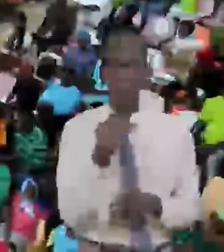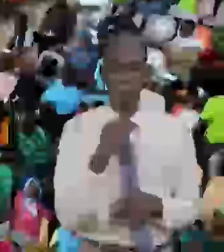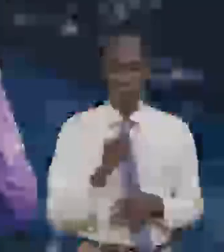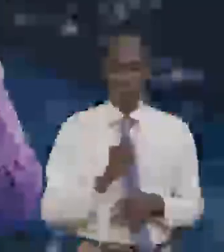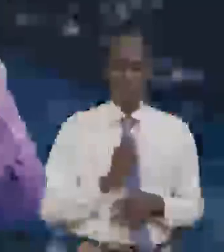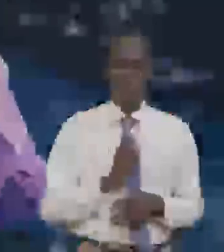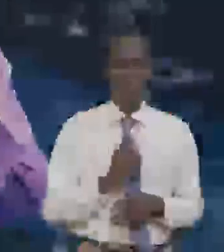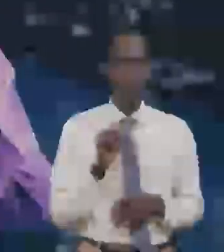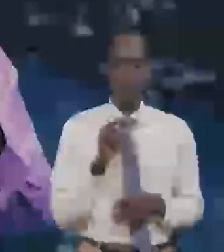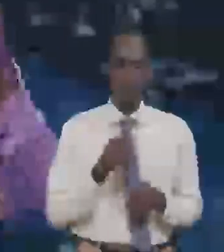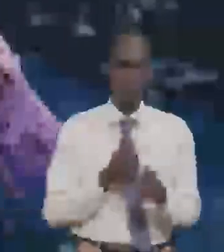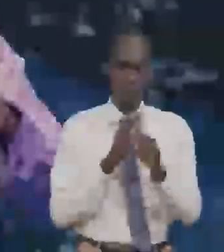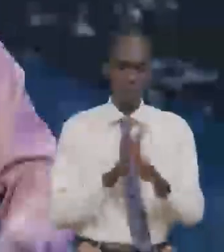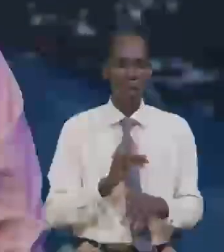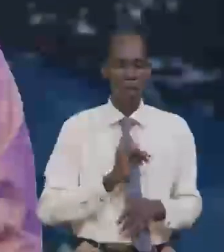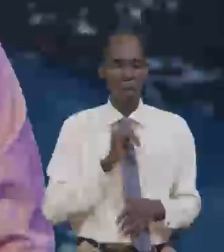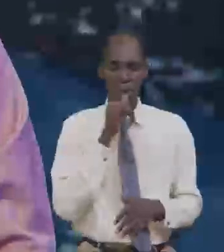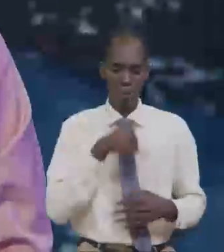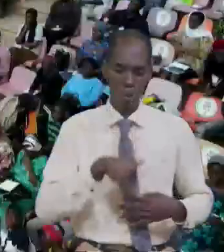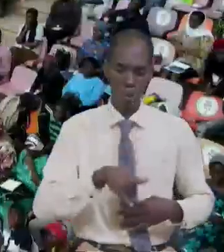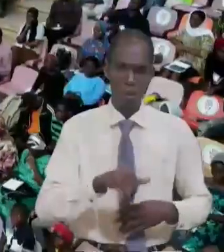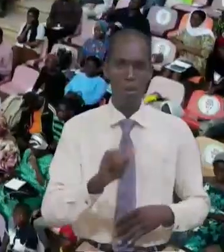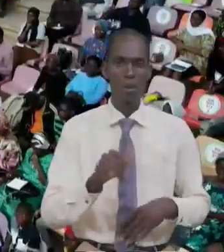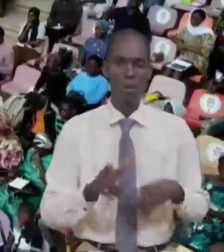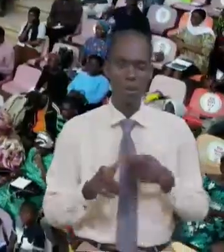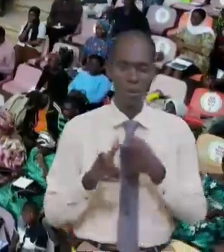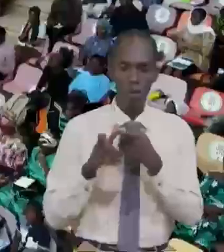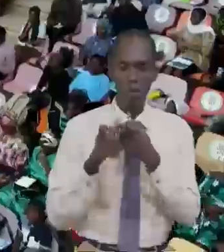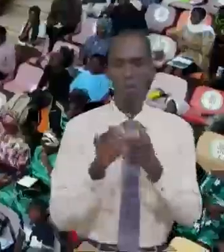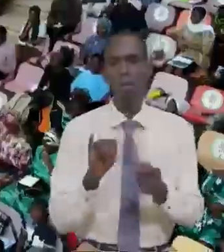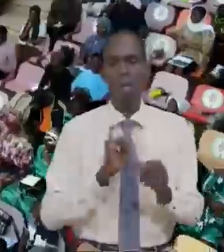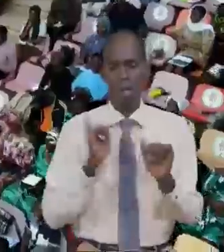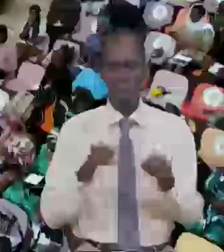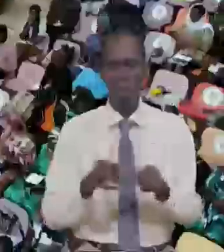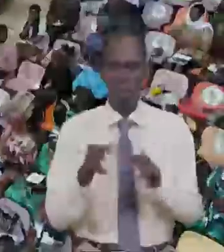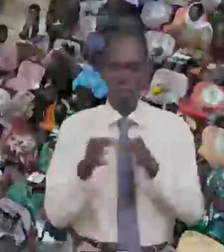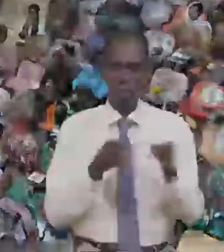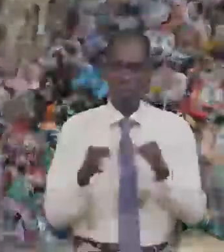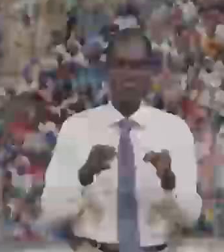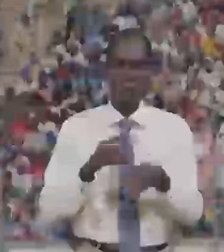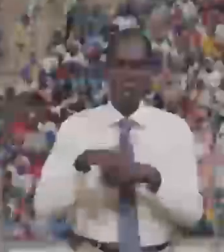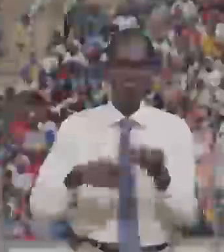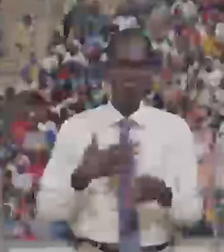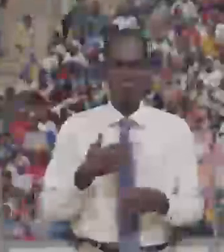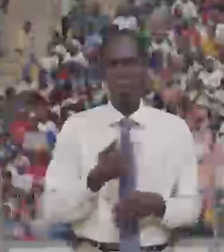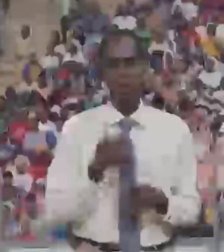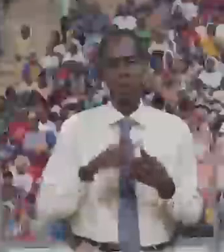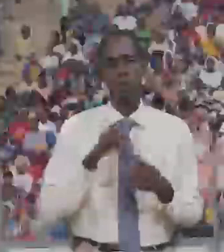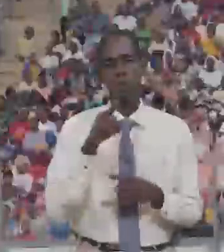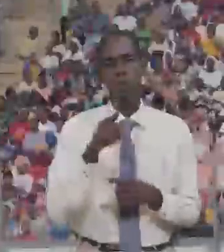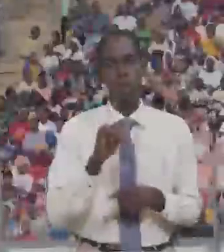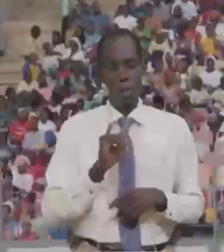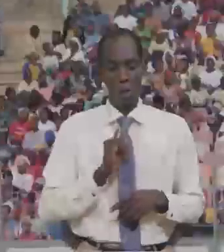I, therefore, so run. I am still running. I said, I am